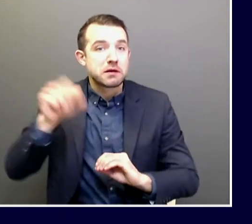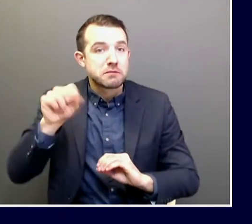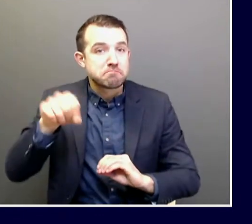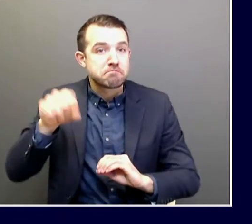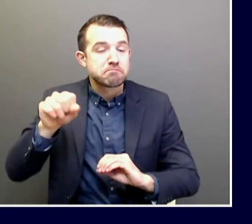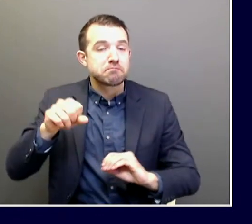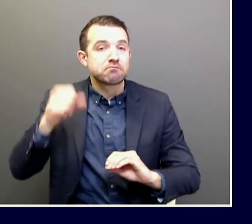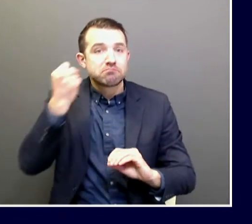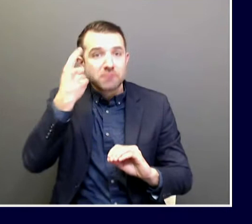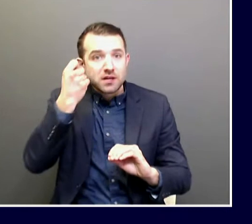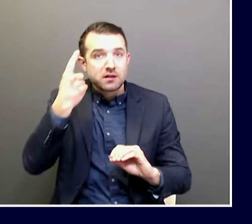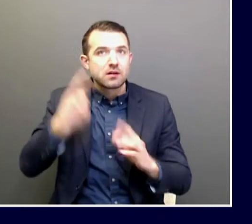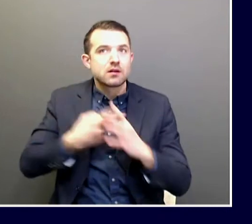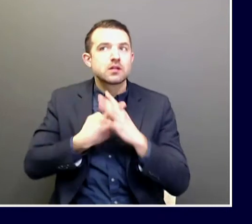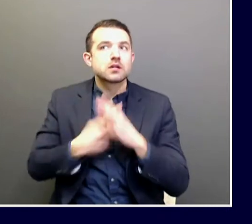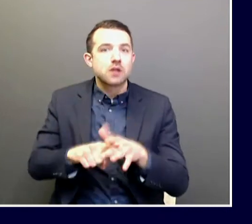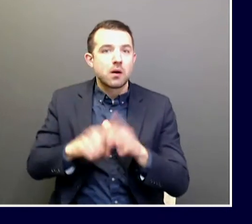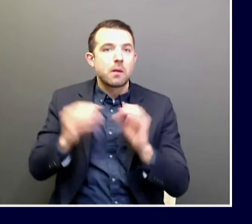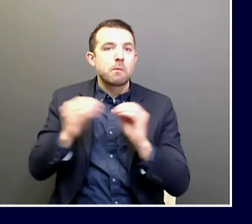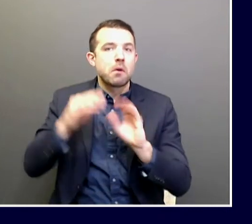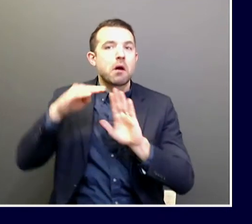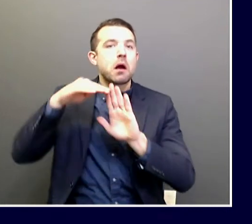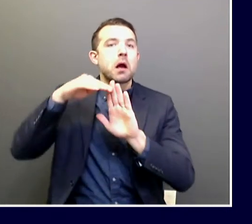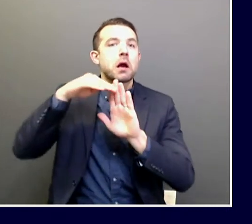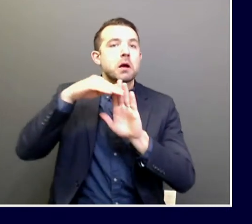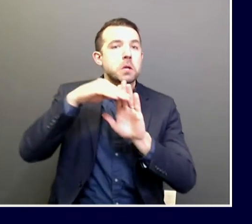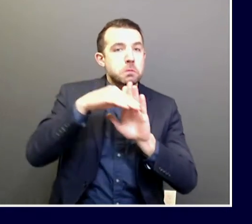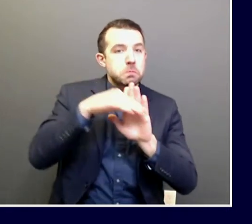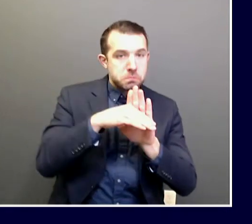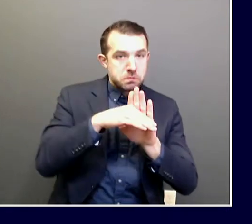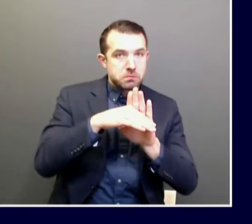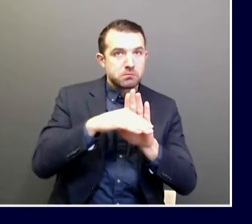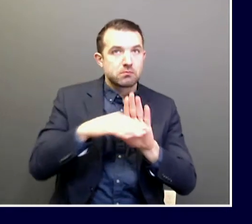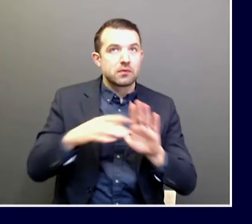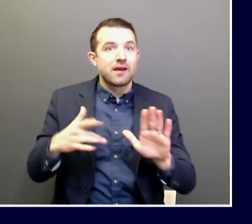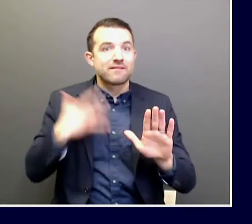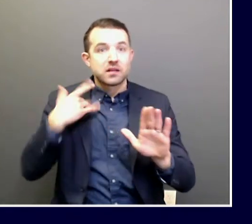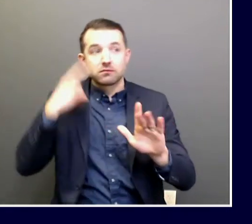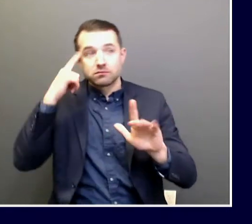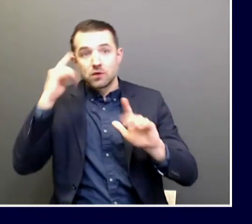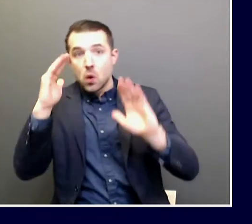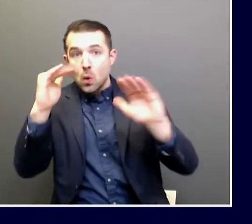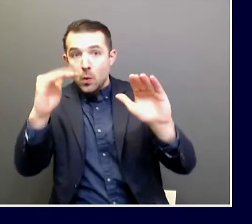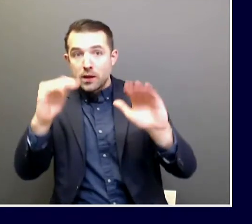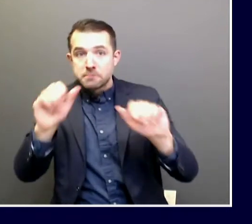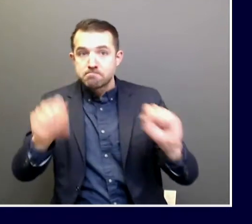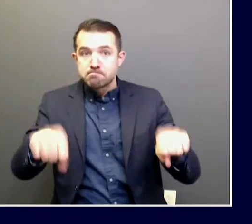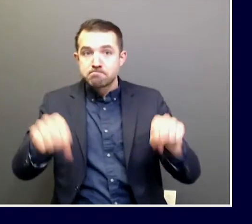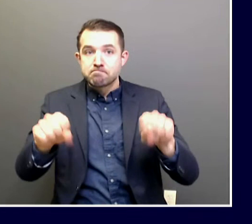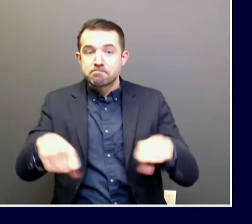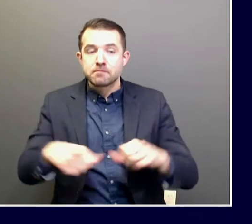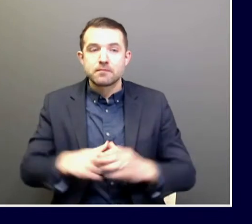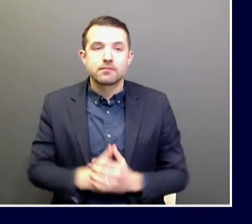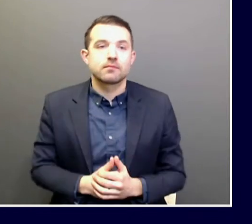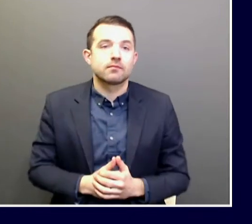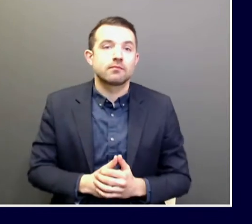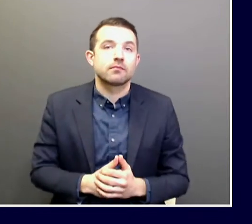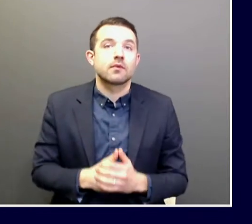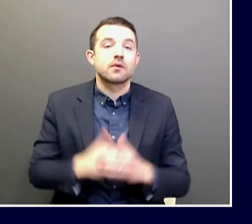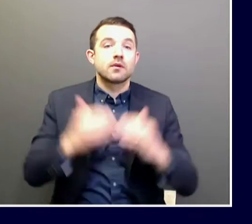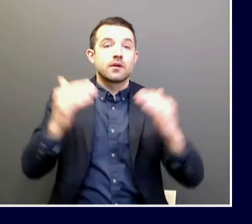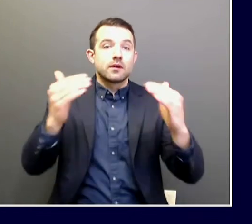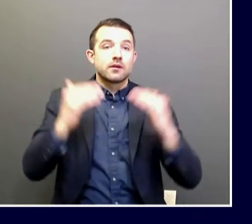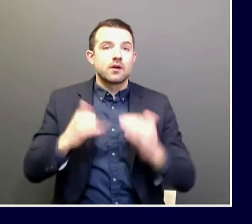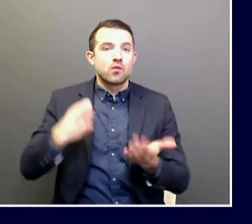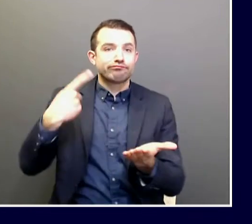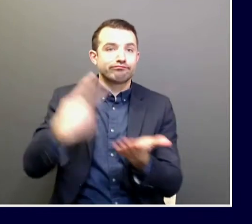more hopeful direction. Let's turn next to vaccines. Right now, Maine is administering just